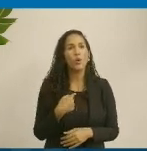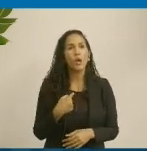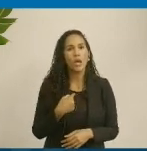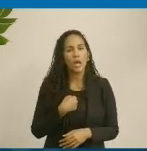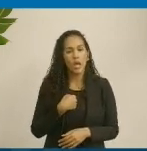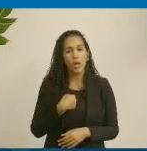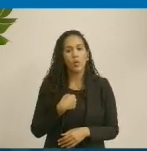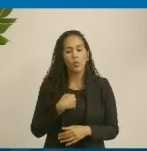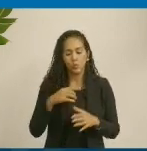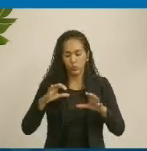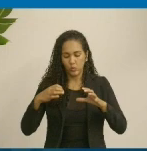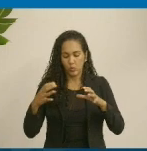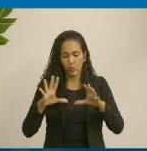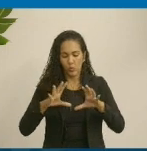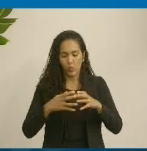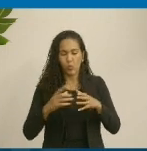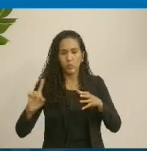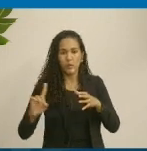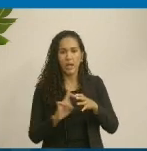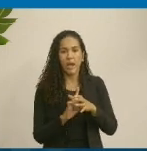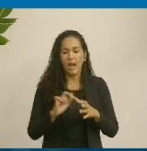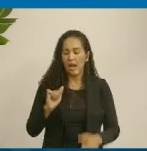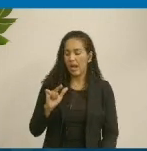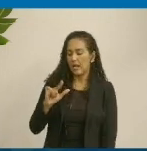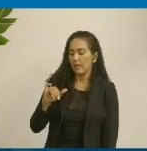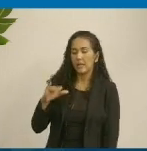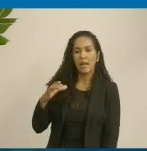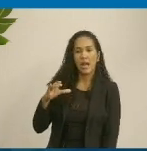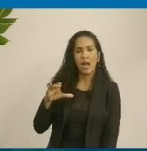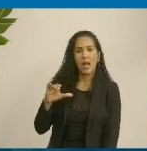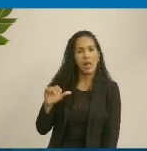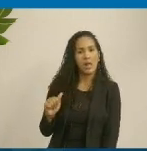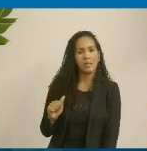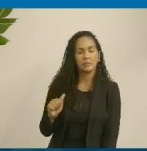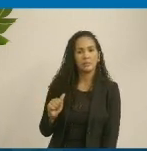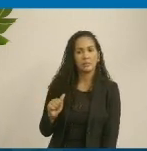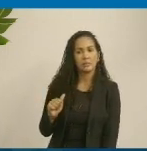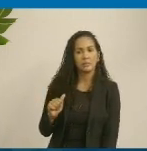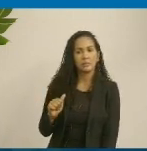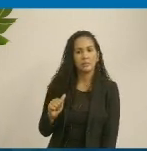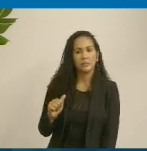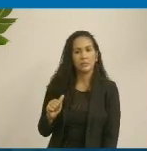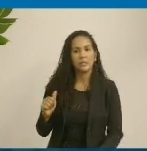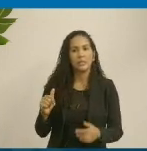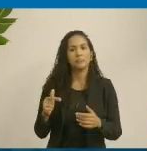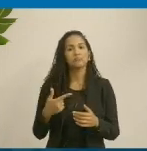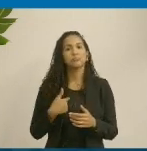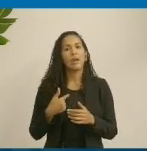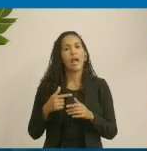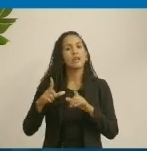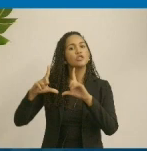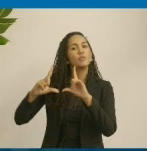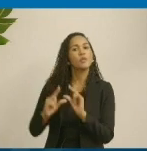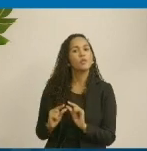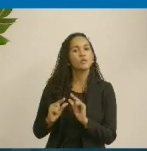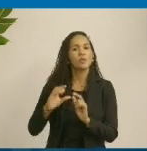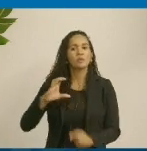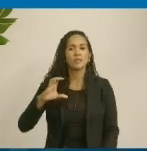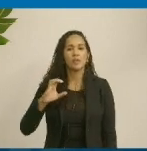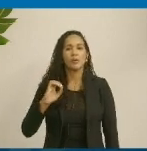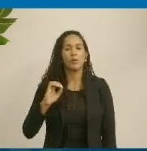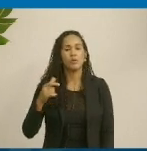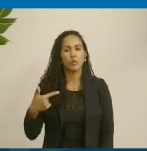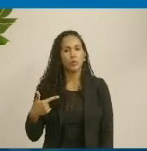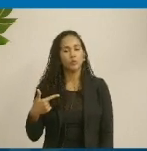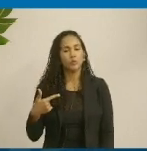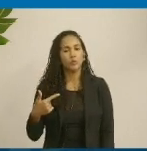that is part of the Sustainable Development Solutions Network, and my affiliate employer is the Urban Sustainability Directors